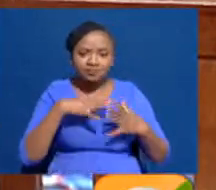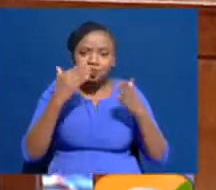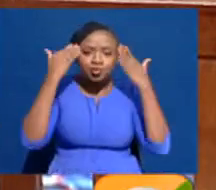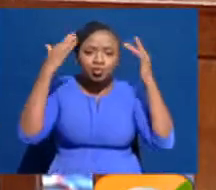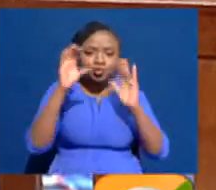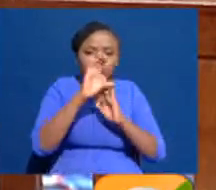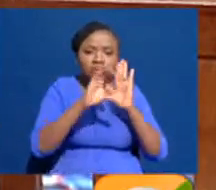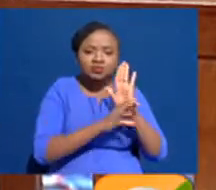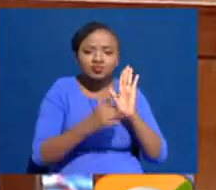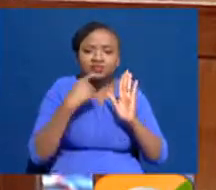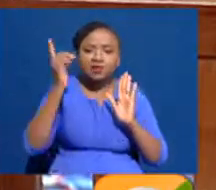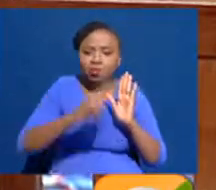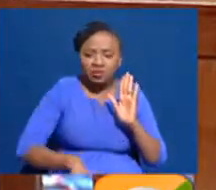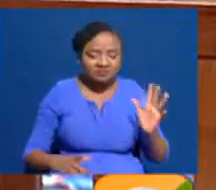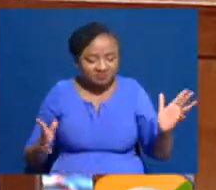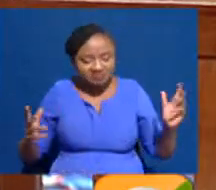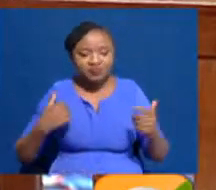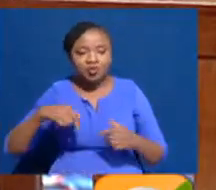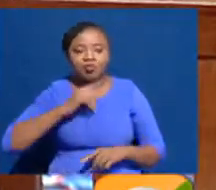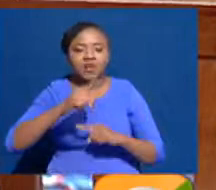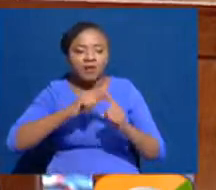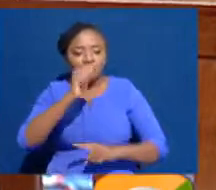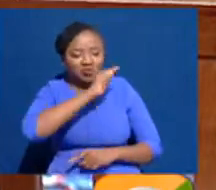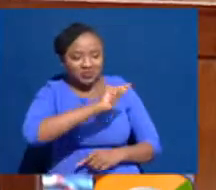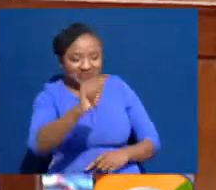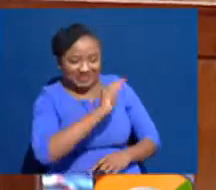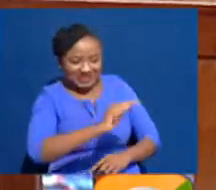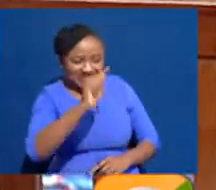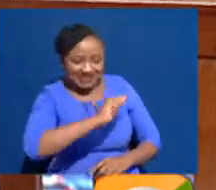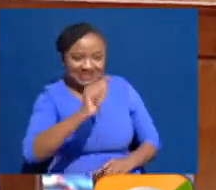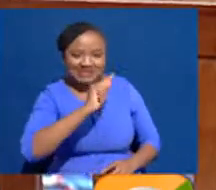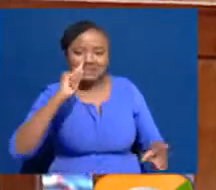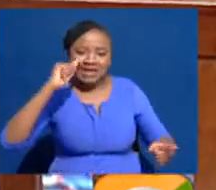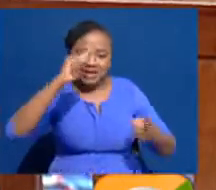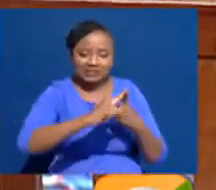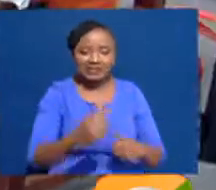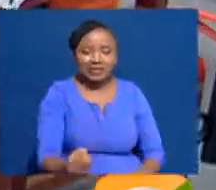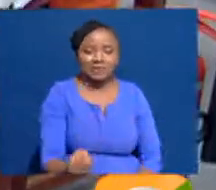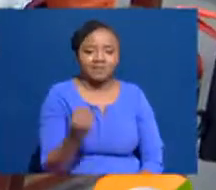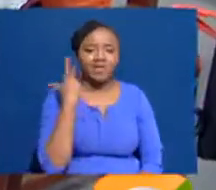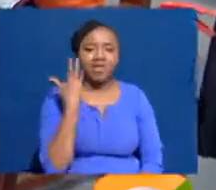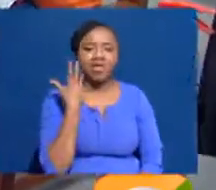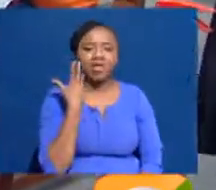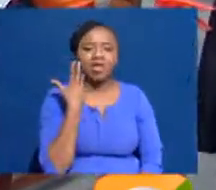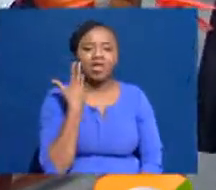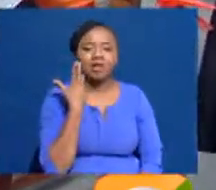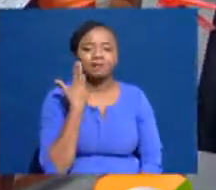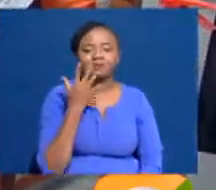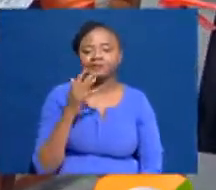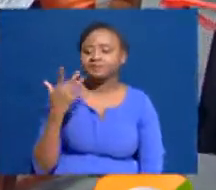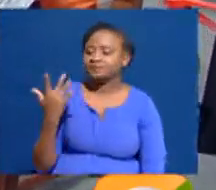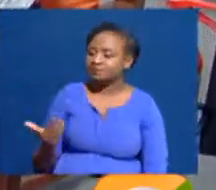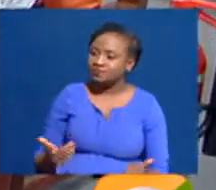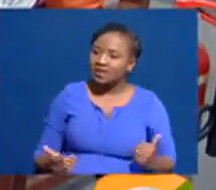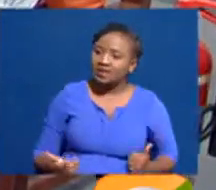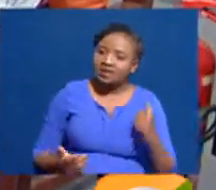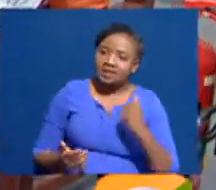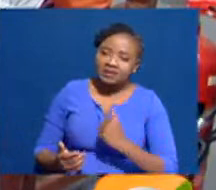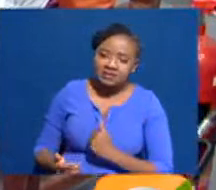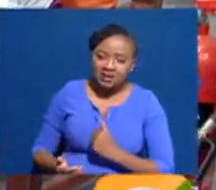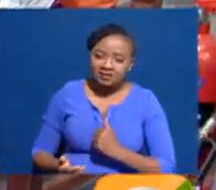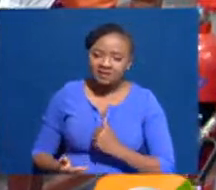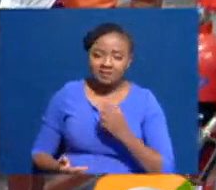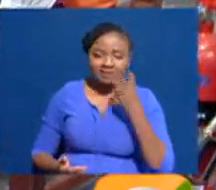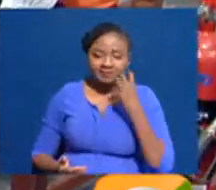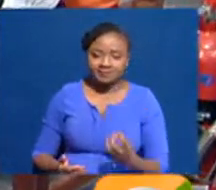Constitution, we will continue educating them until they get to know. SG. Jeff, it is sad today that in